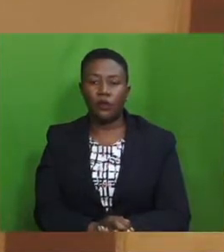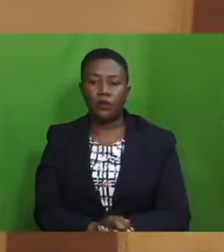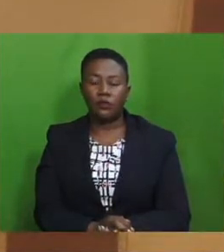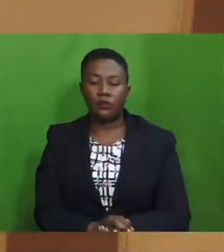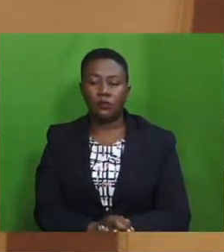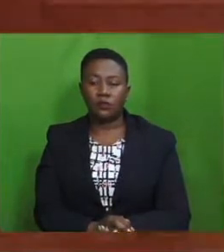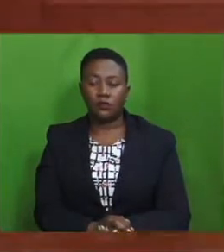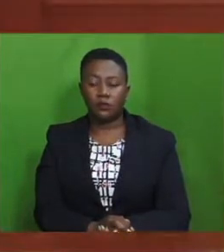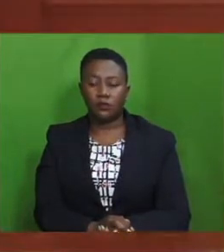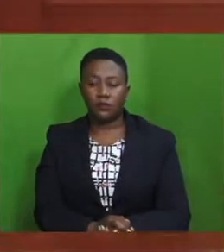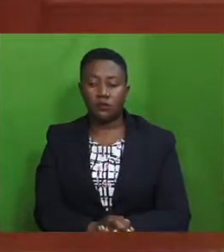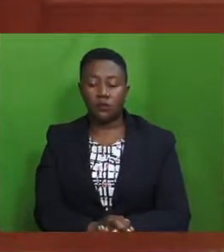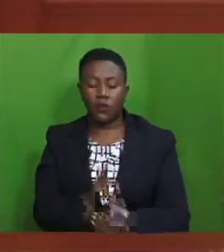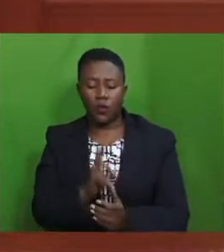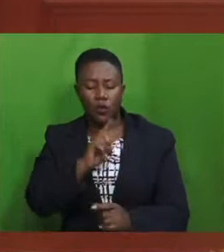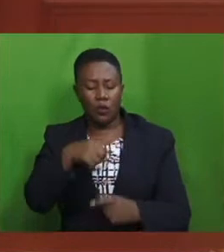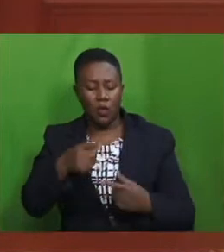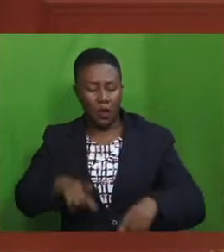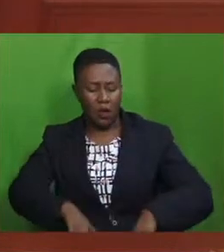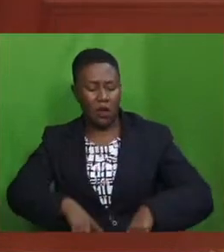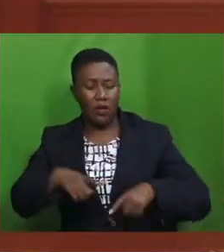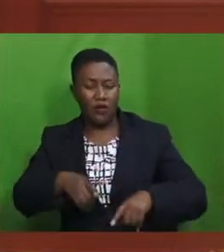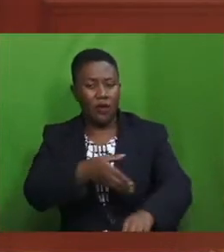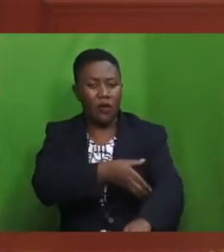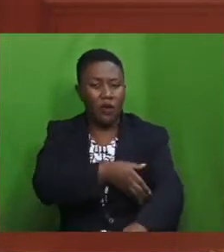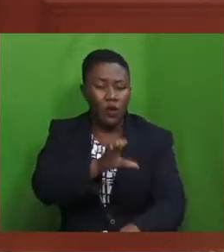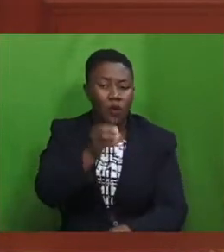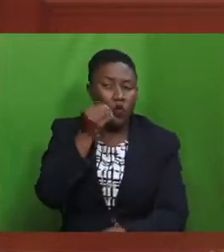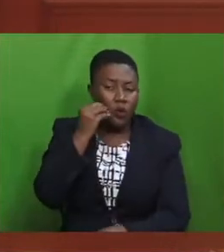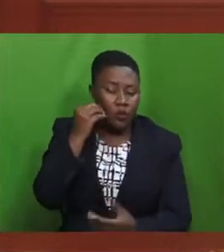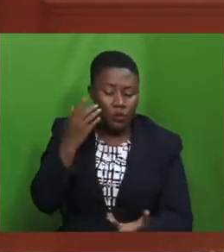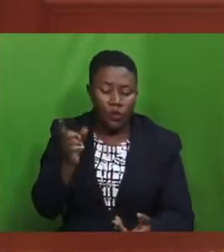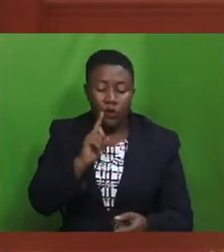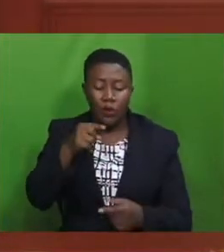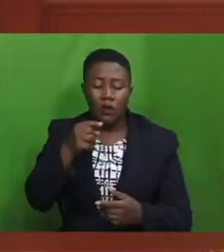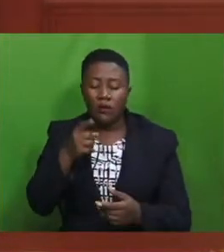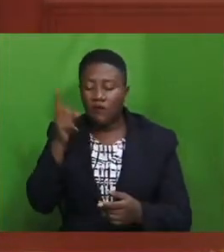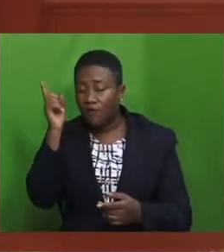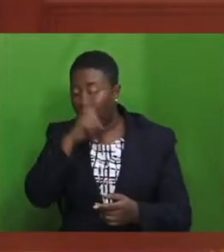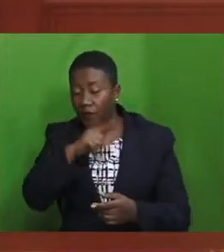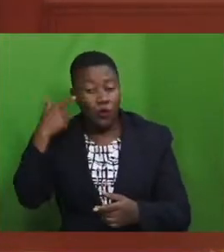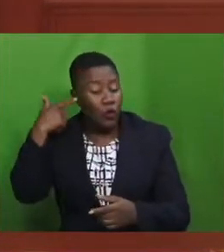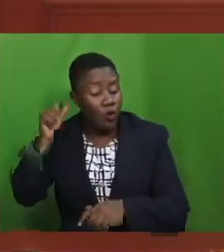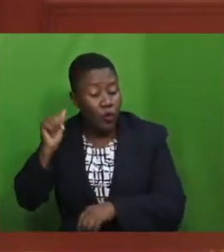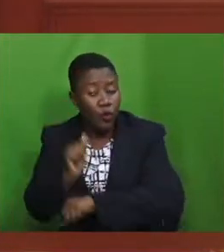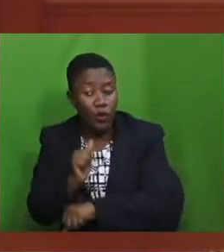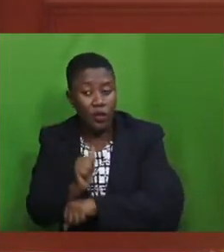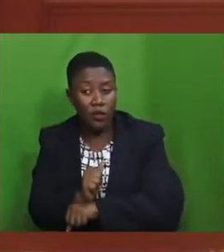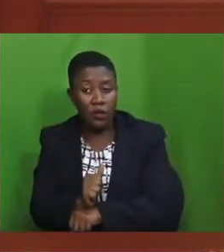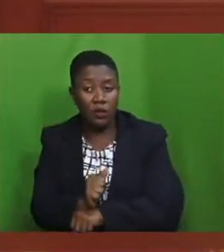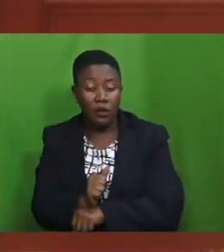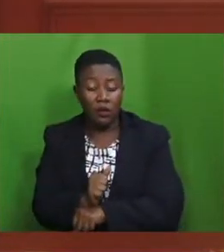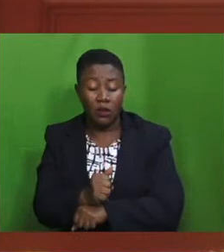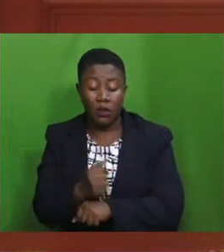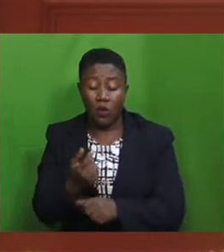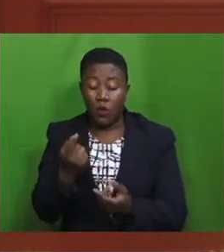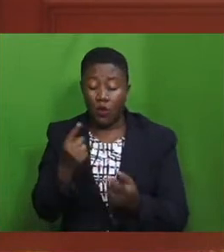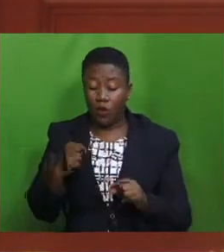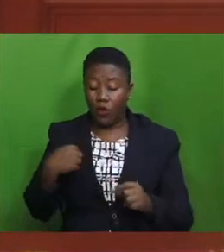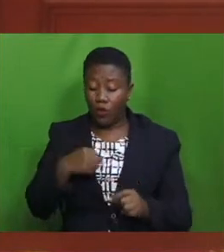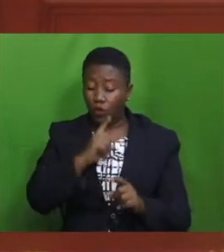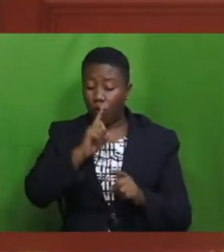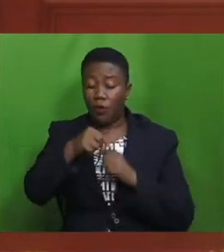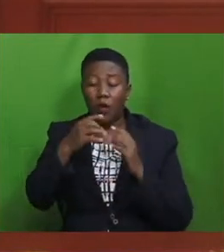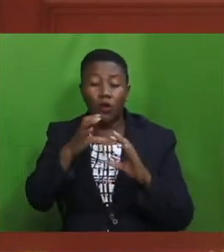in livelihood empowerment, and then Galamsey, Mr. Speaker, when they say communication, they